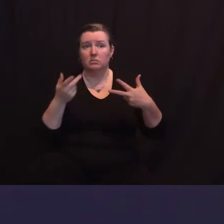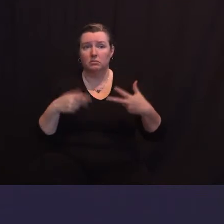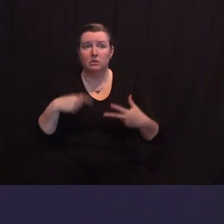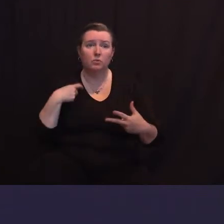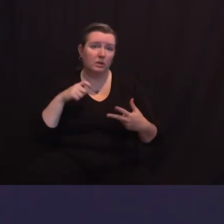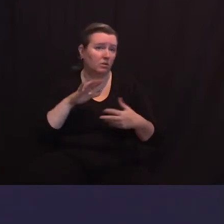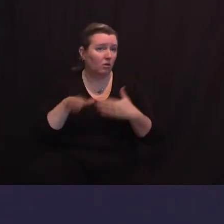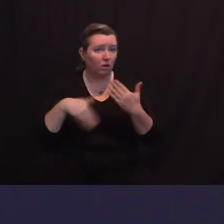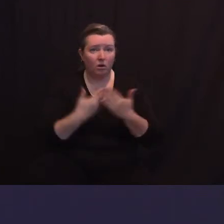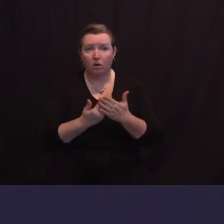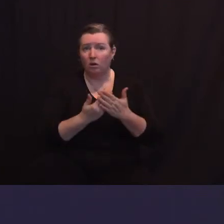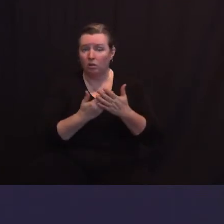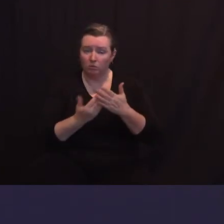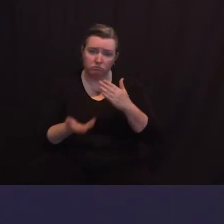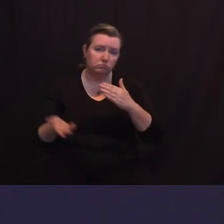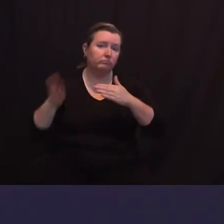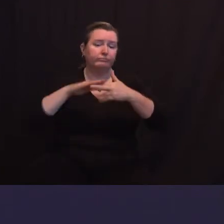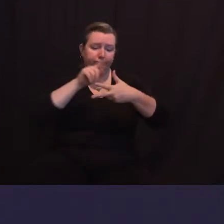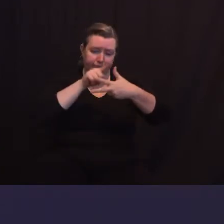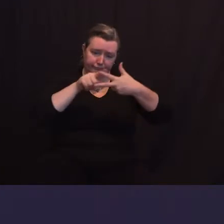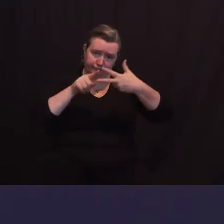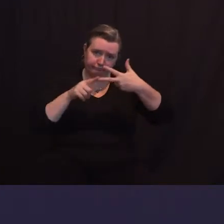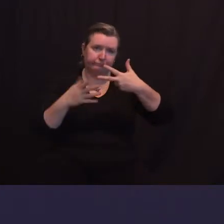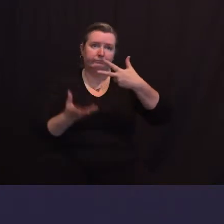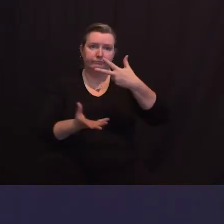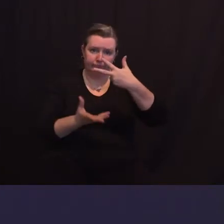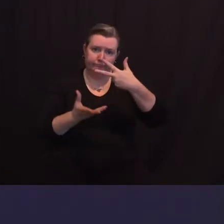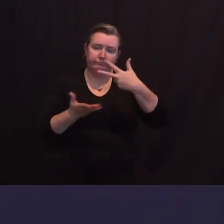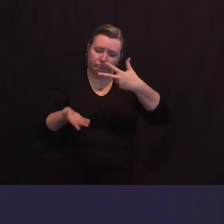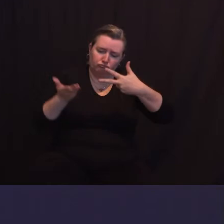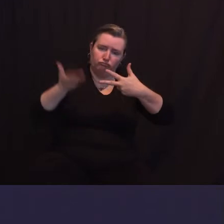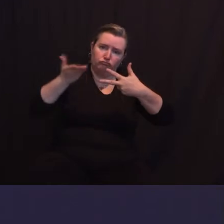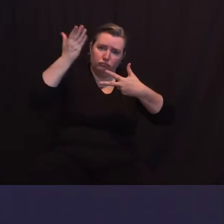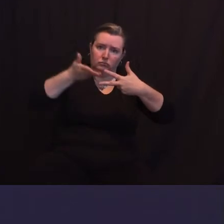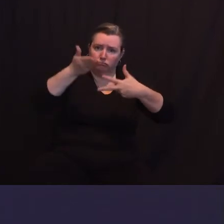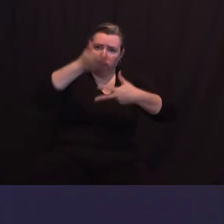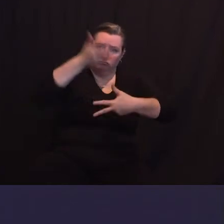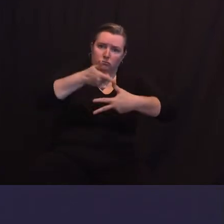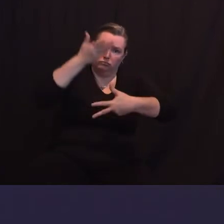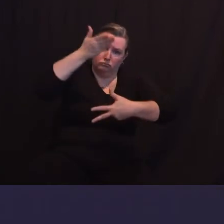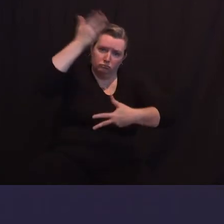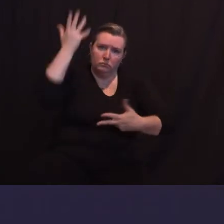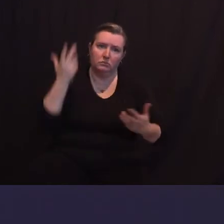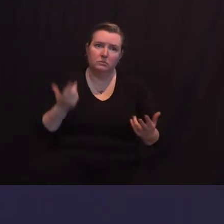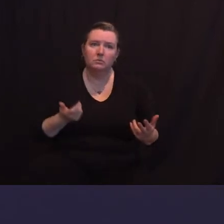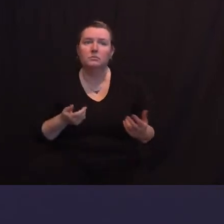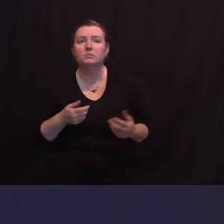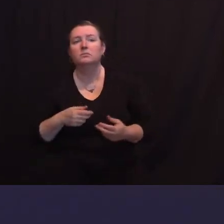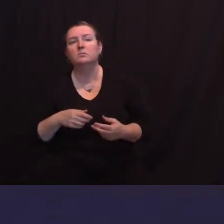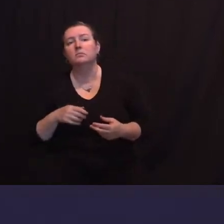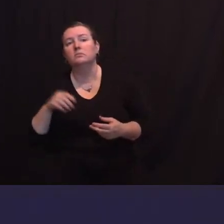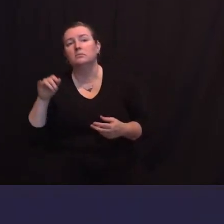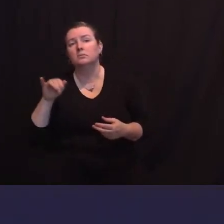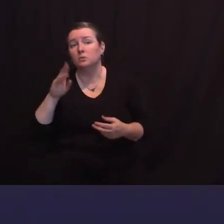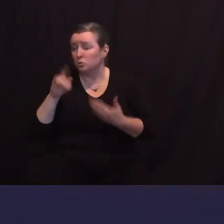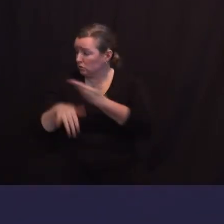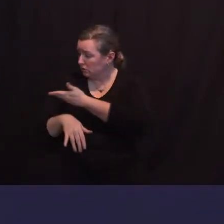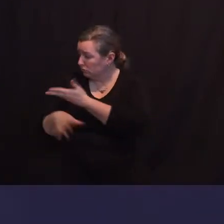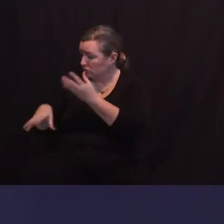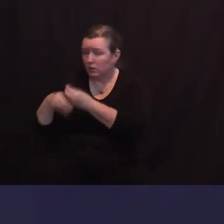terms of our ability to get the vaccine to people. Judy, on any of the above, do you want to weigh in? Sure. Let me start with the